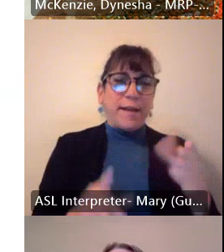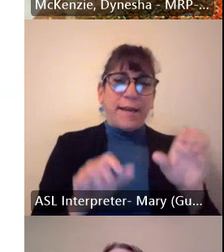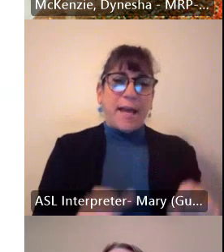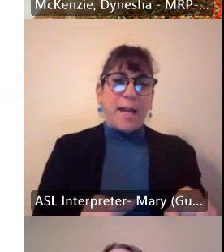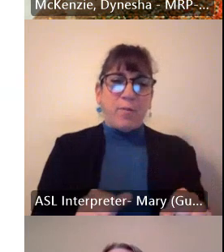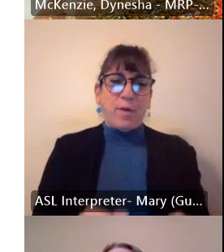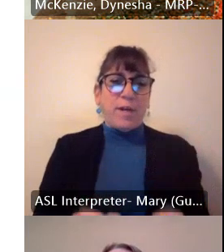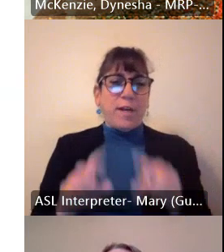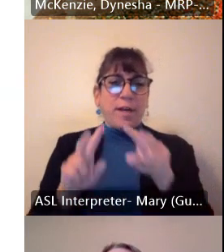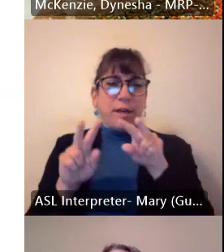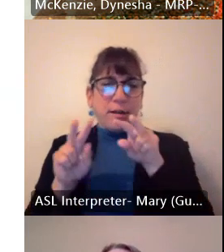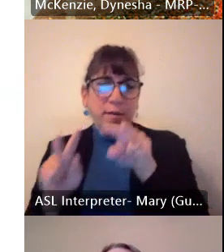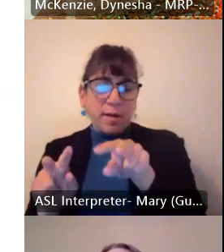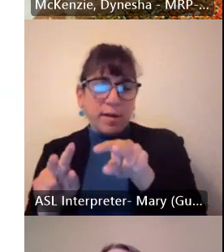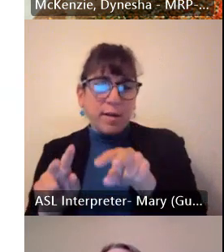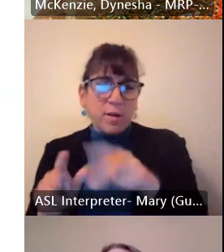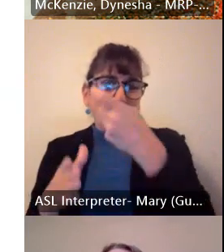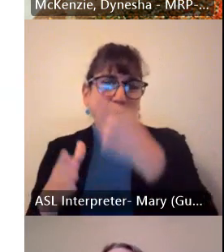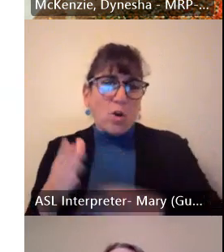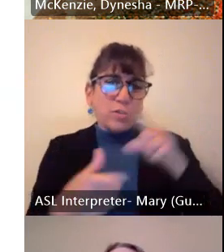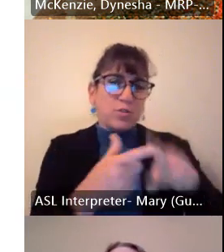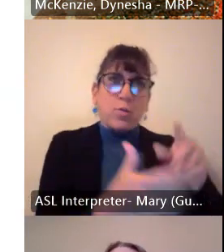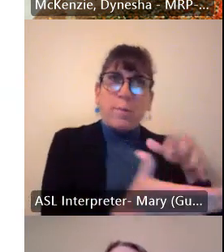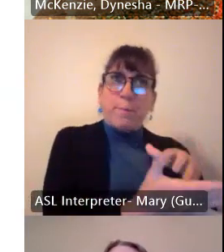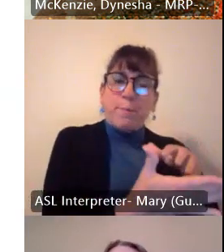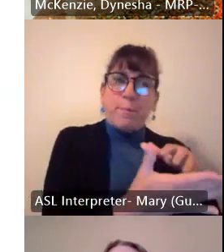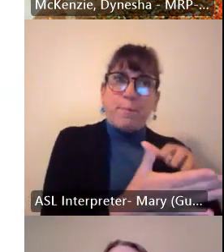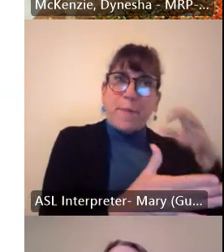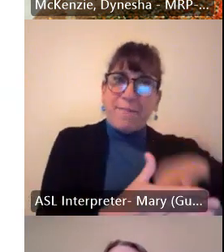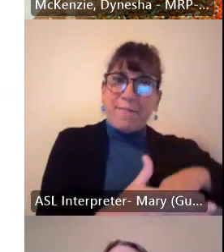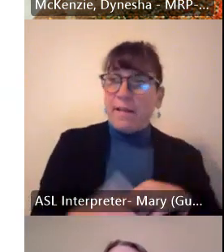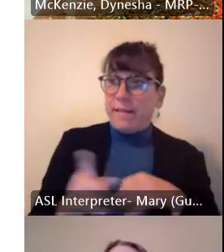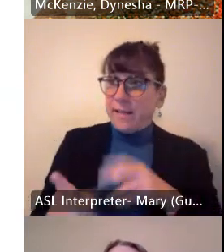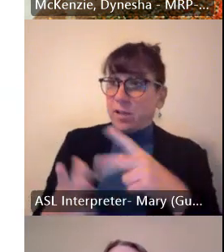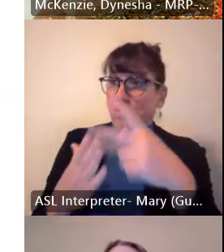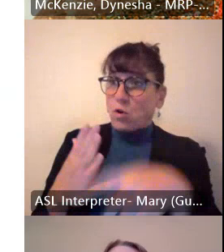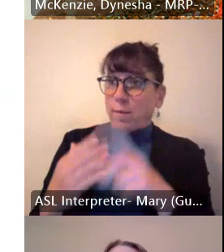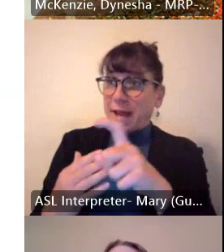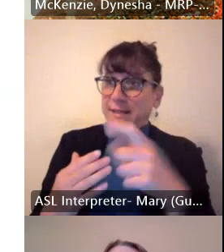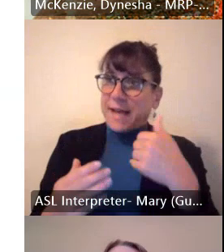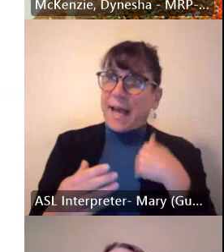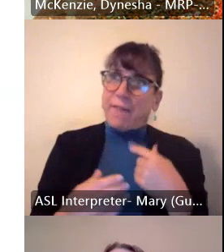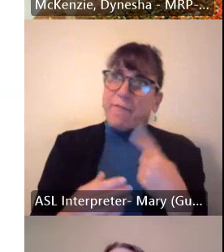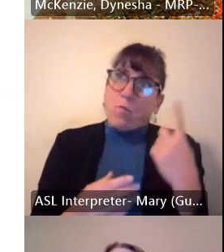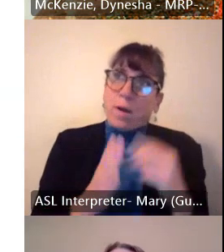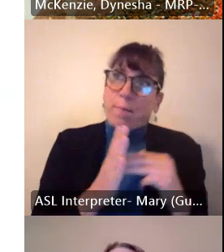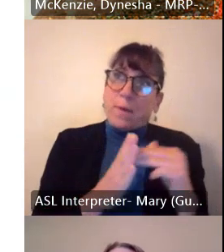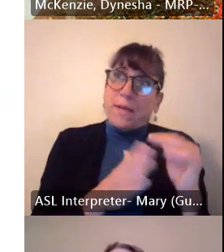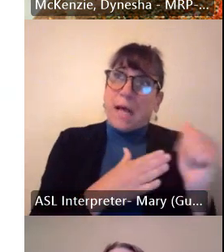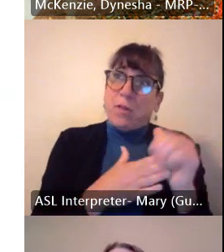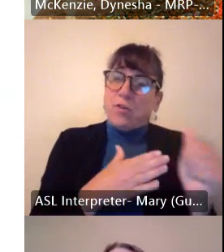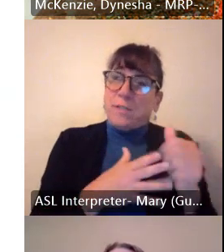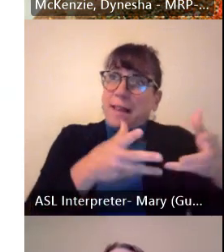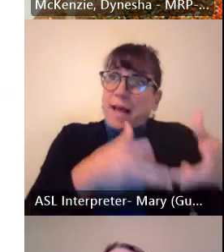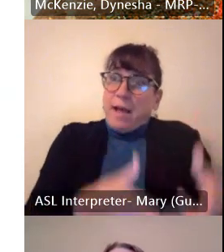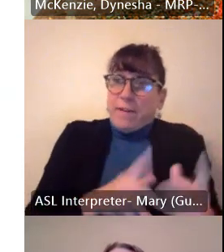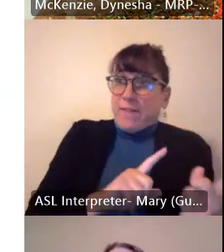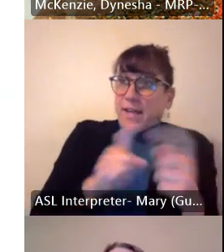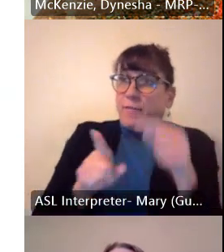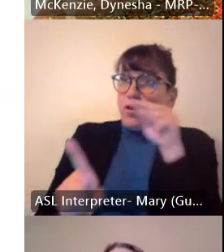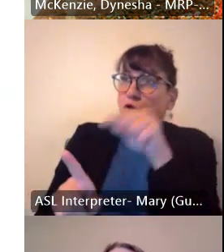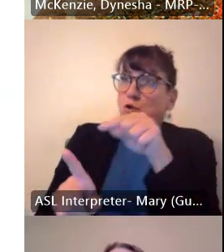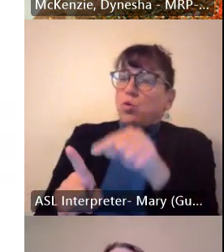benefit? Can we say, hey, program X, I've got an extra $1 million. If I give it to you, what will